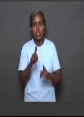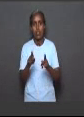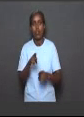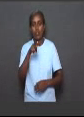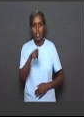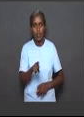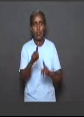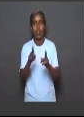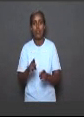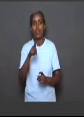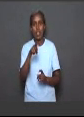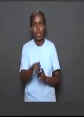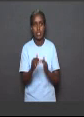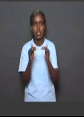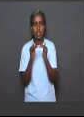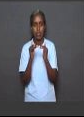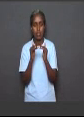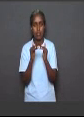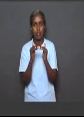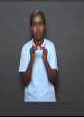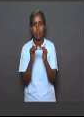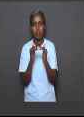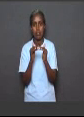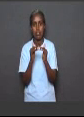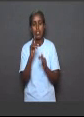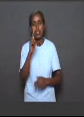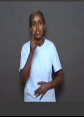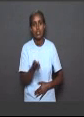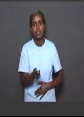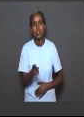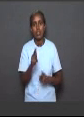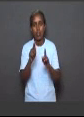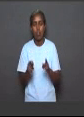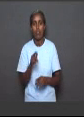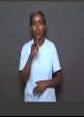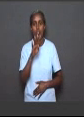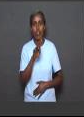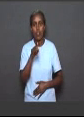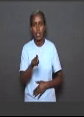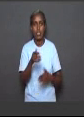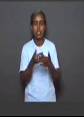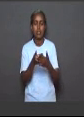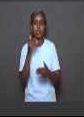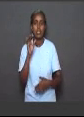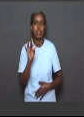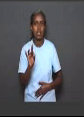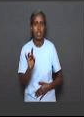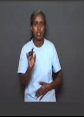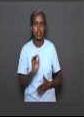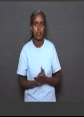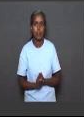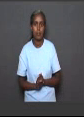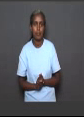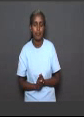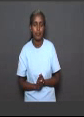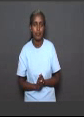G of f of x is equal to g of 4x